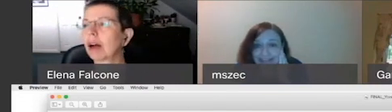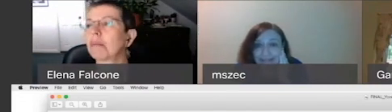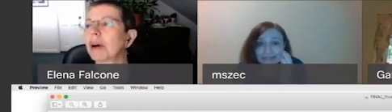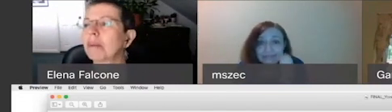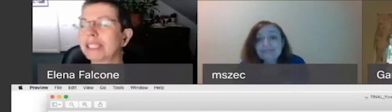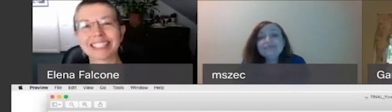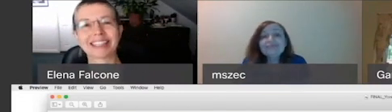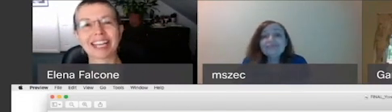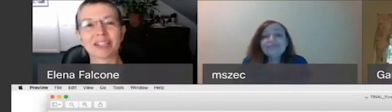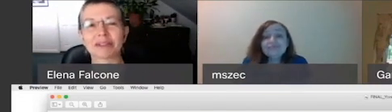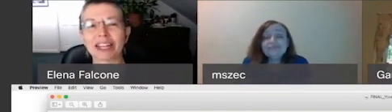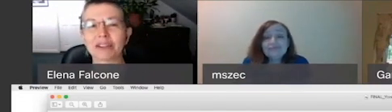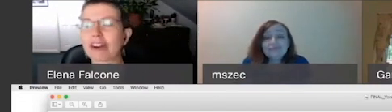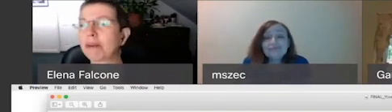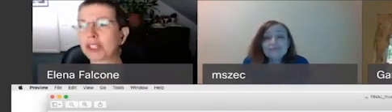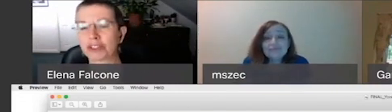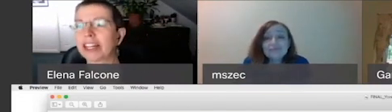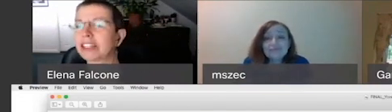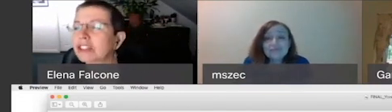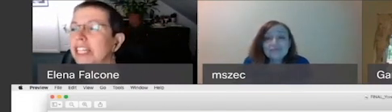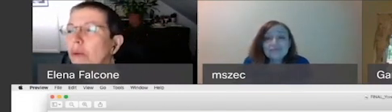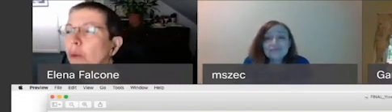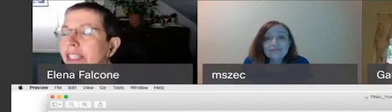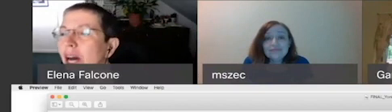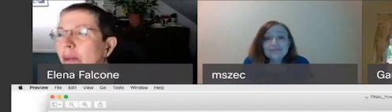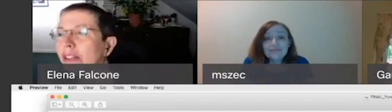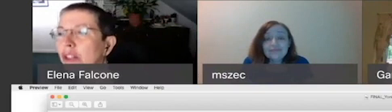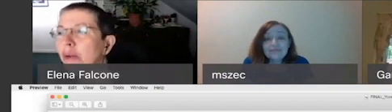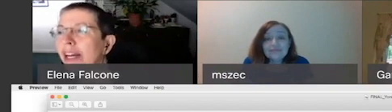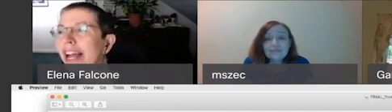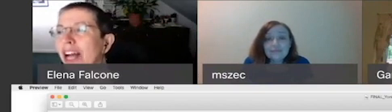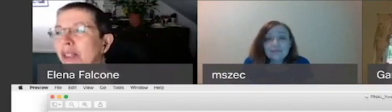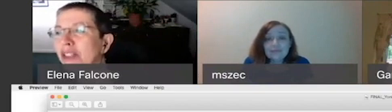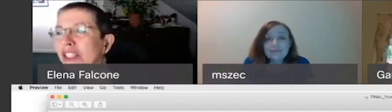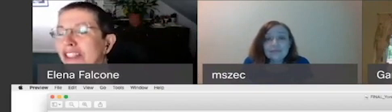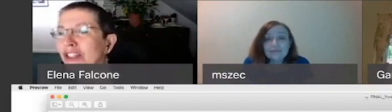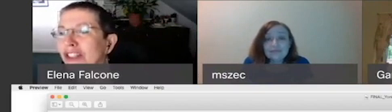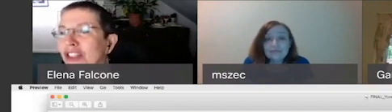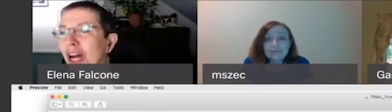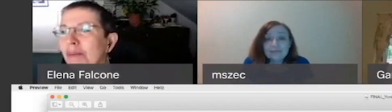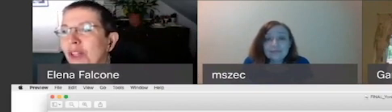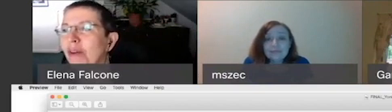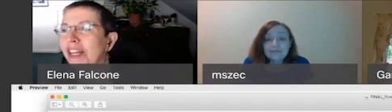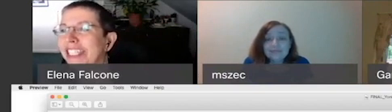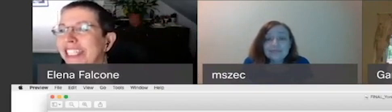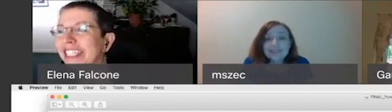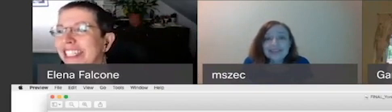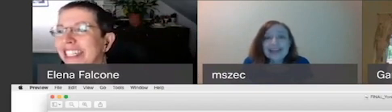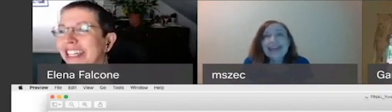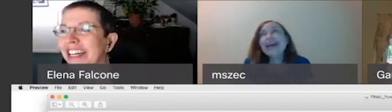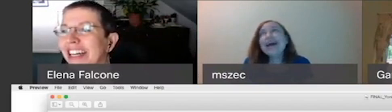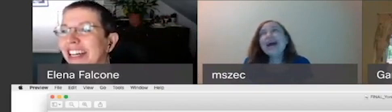Thanks, Elena. Melinda, thank you. Thank you very much for that. Is there any one topic that you would want to add because you did such a good job of summarizing?